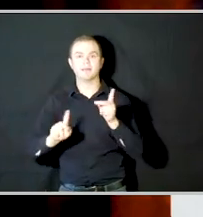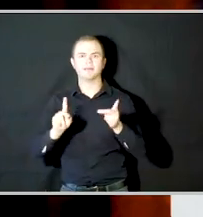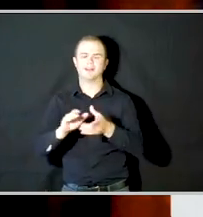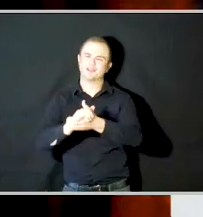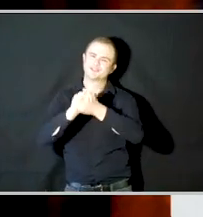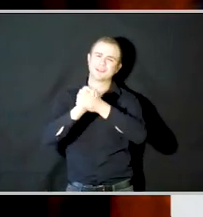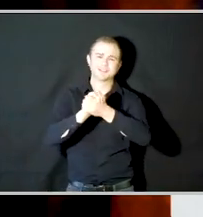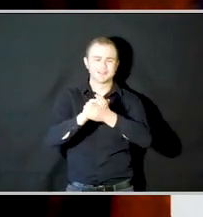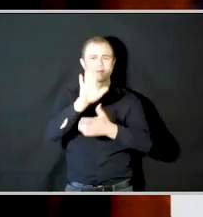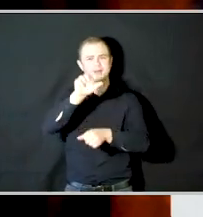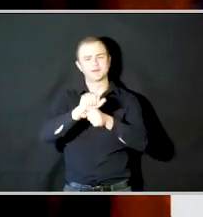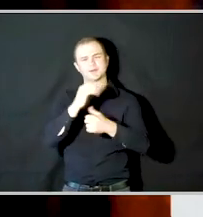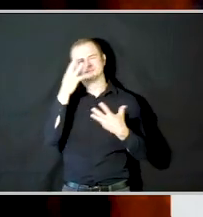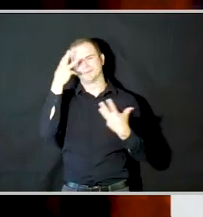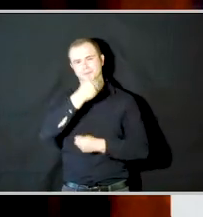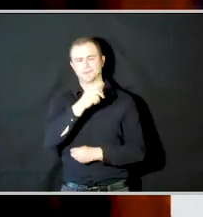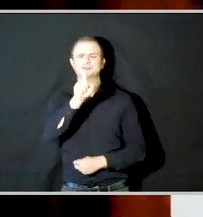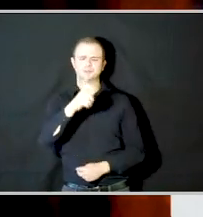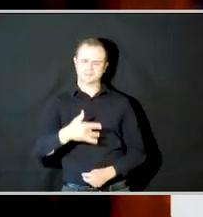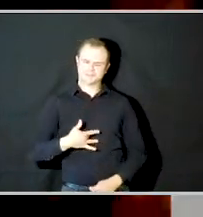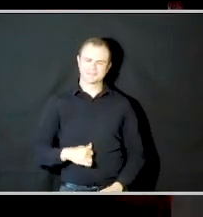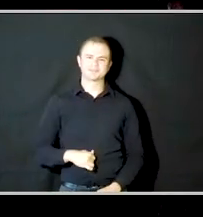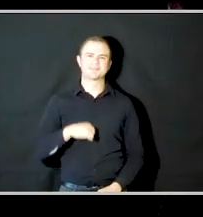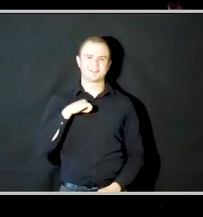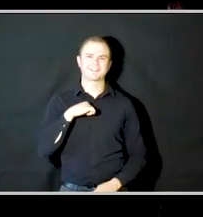beautiful job and you should be very proud.